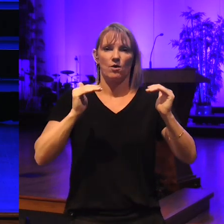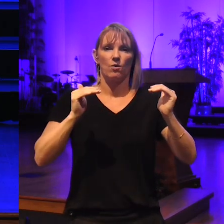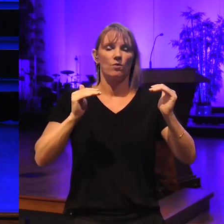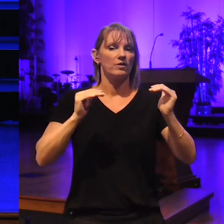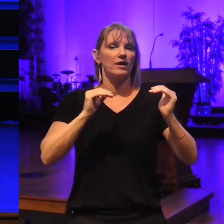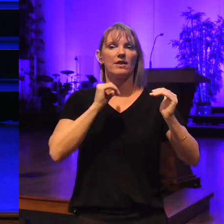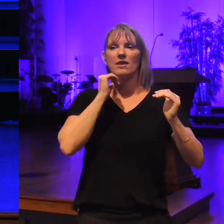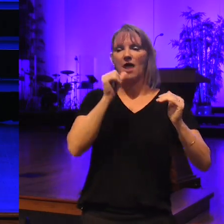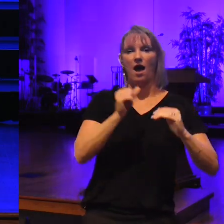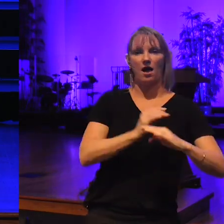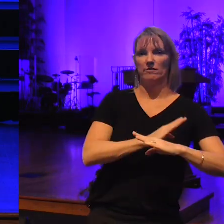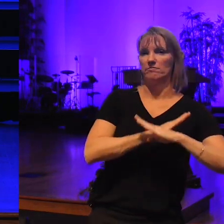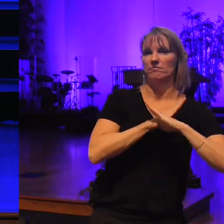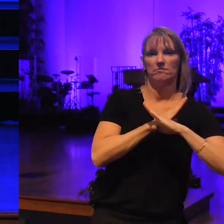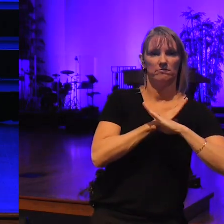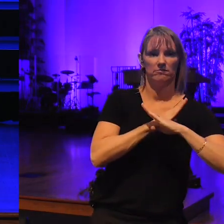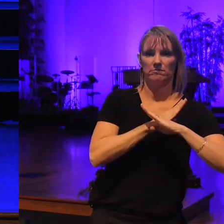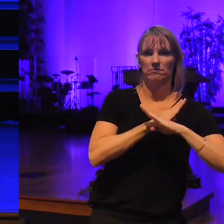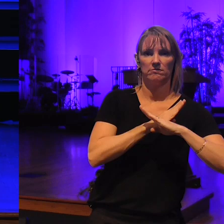stumbling blocks.